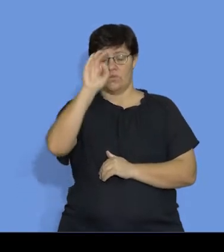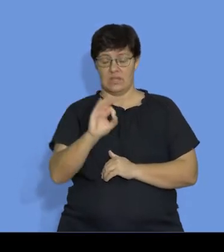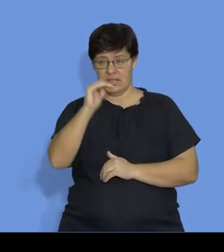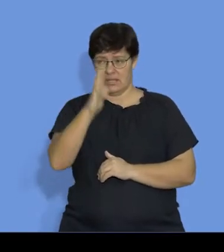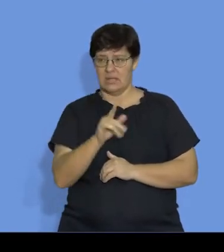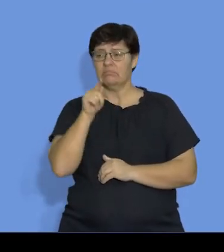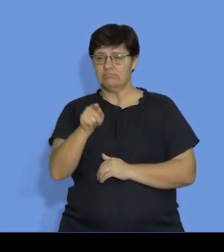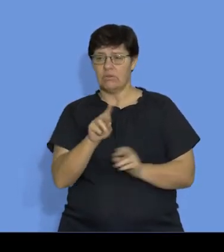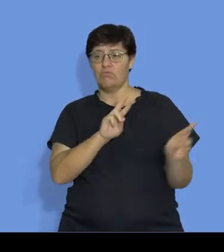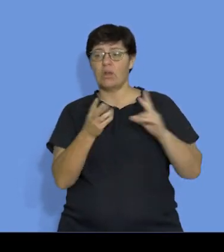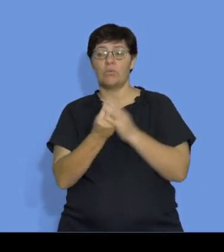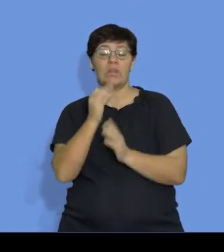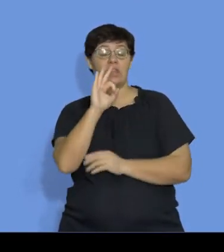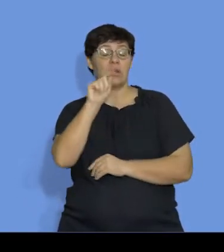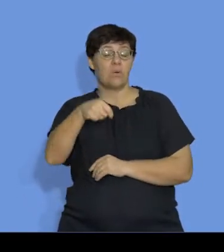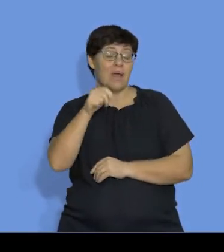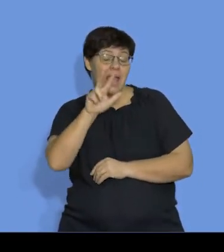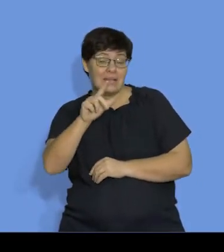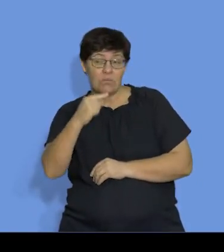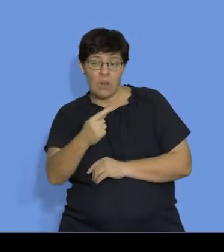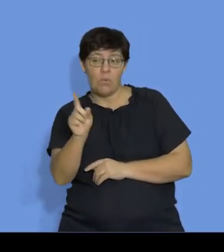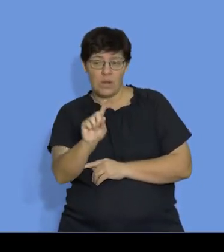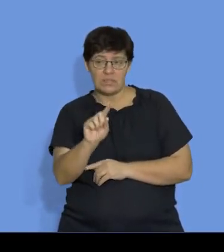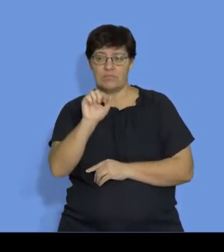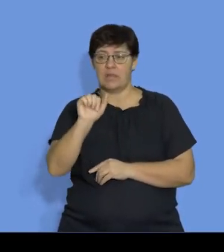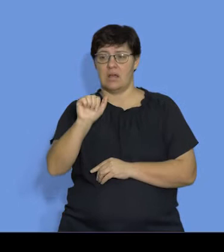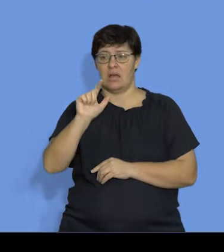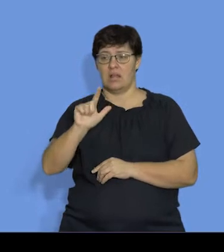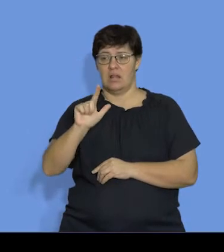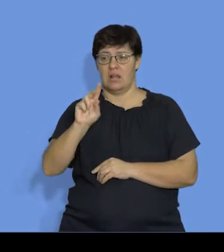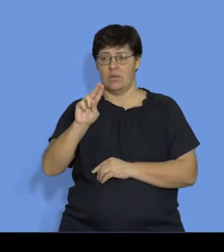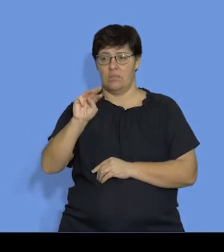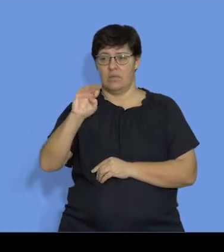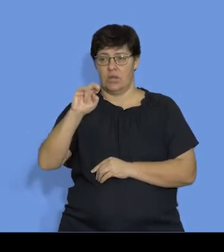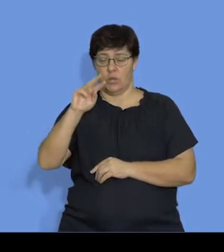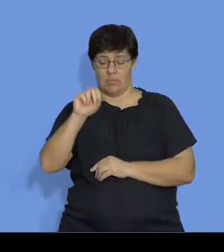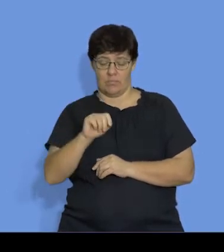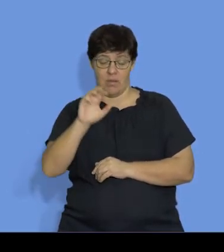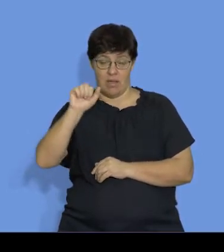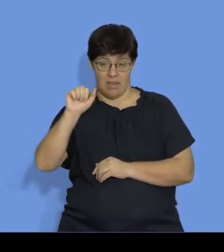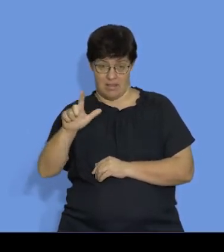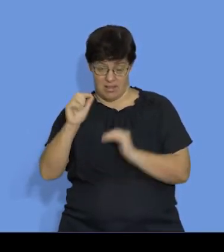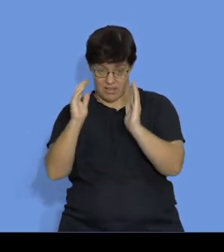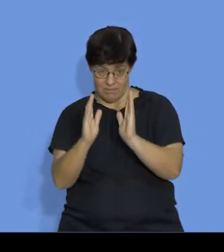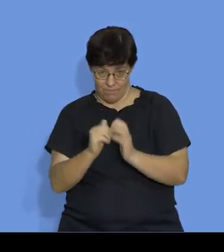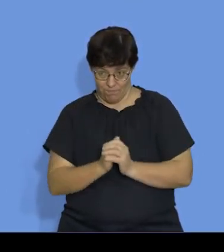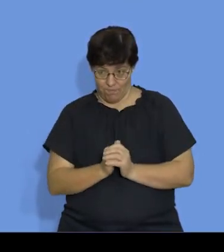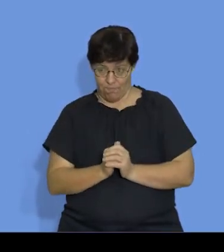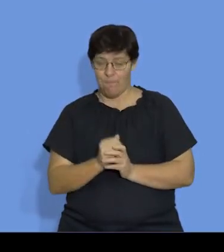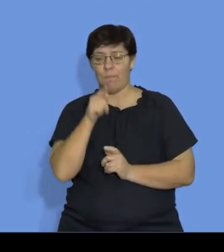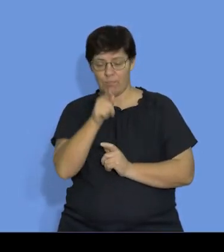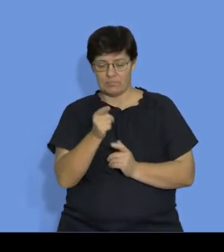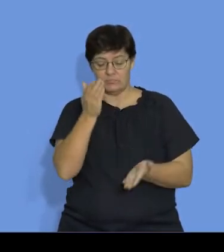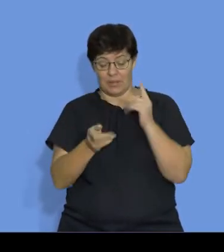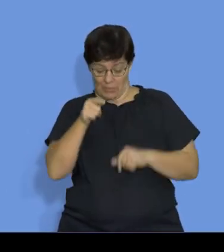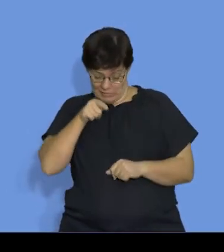grams of aluminium. Right, so the balanced equation of reaction is already given to us. So this is the equation that we